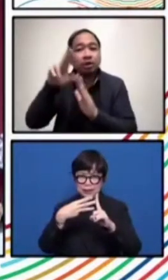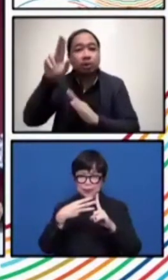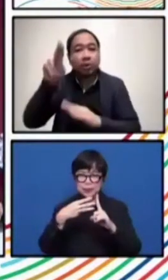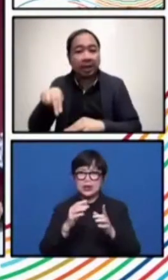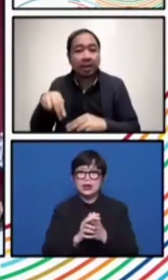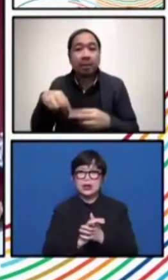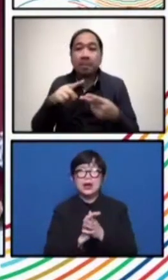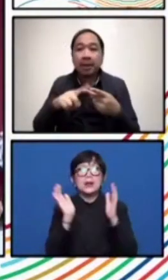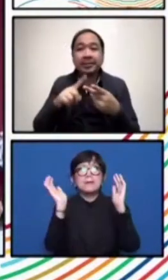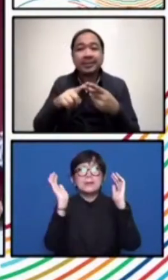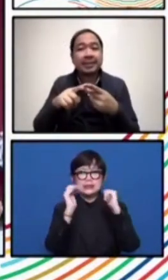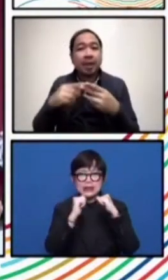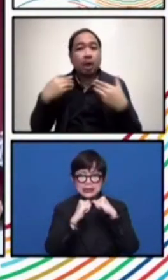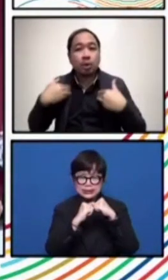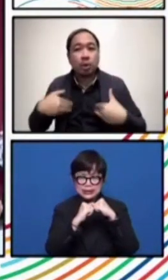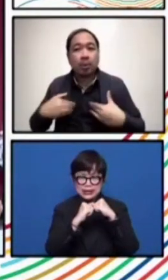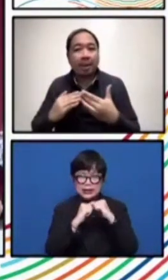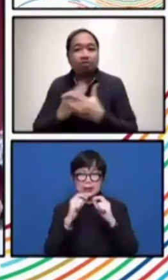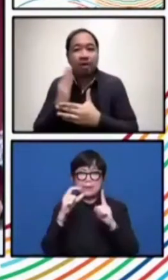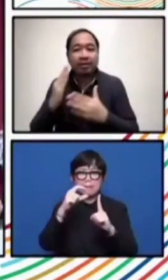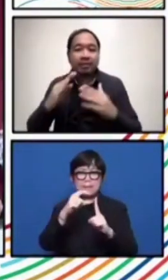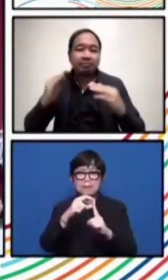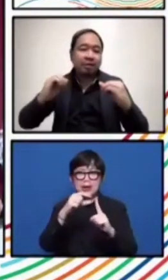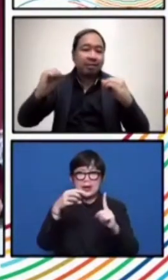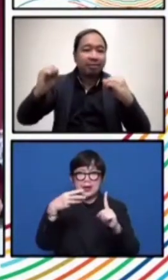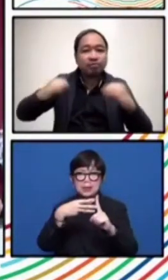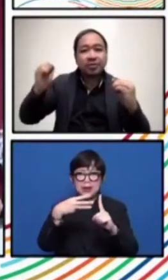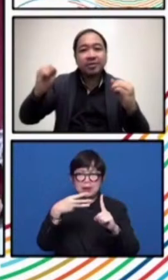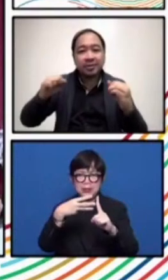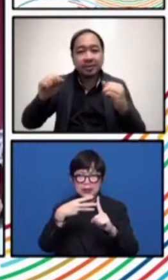rights treaty bodies inactive foreign